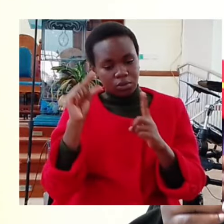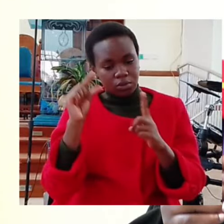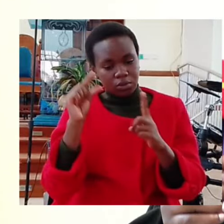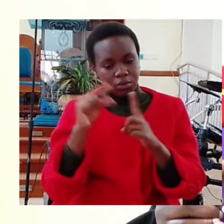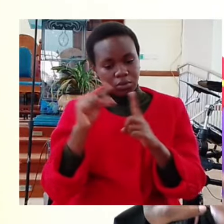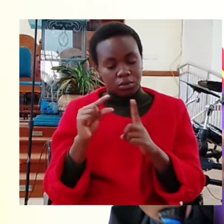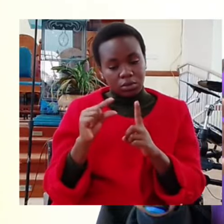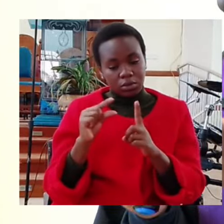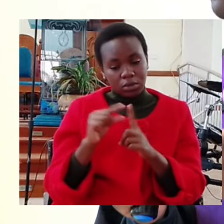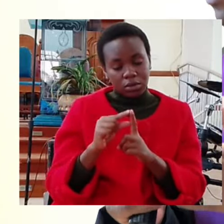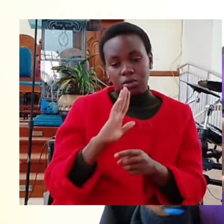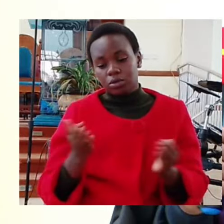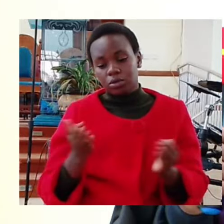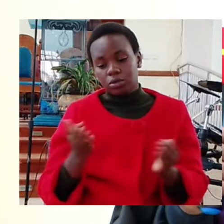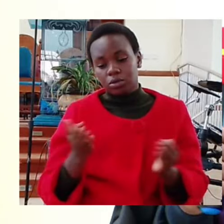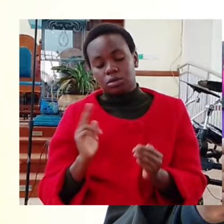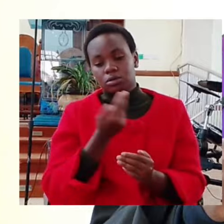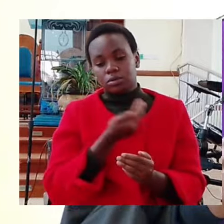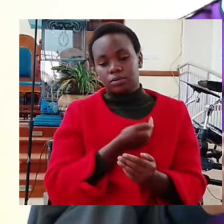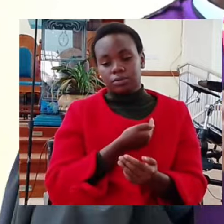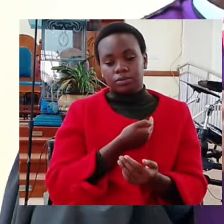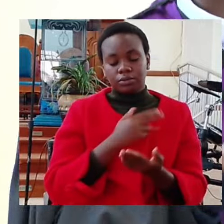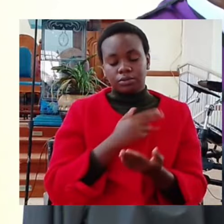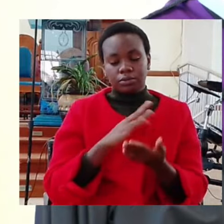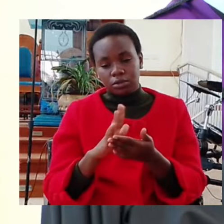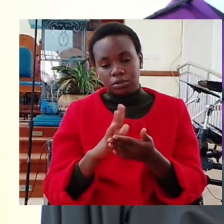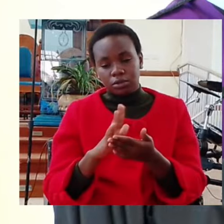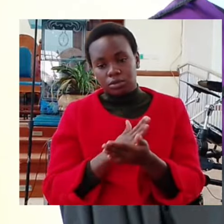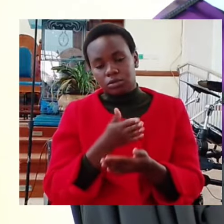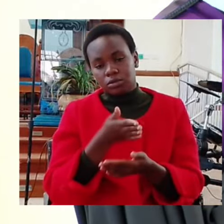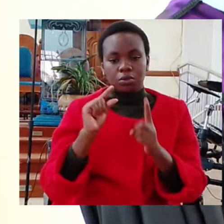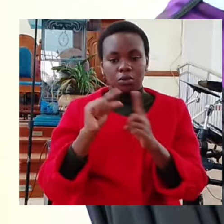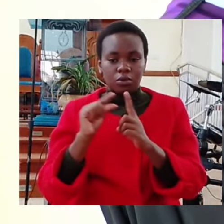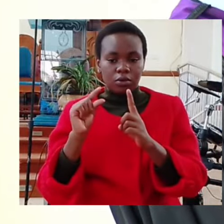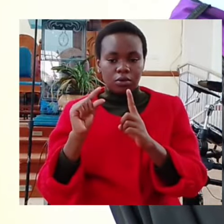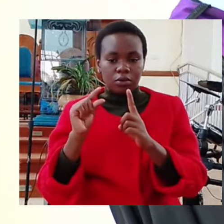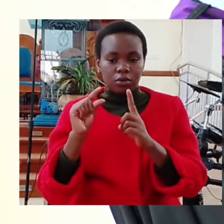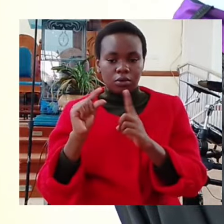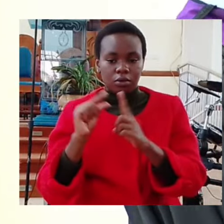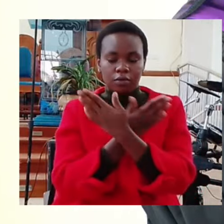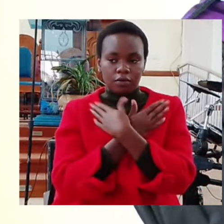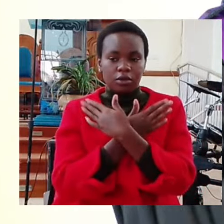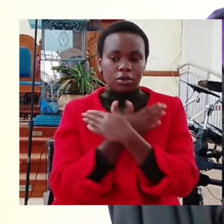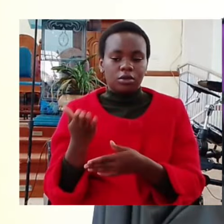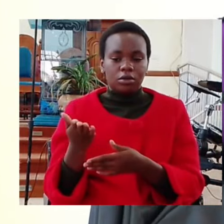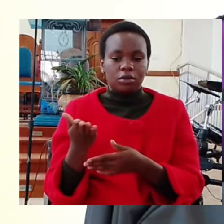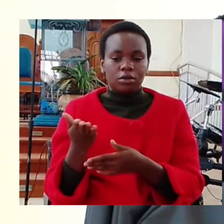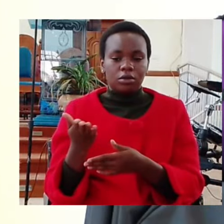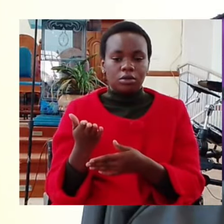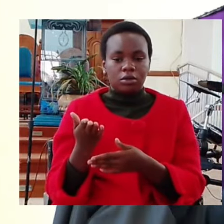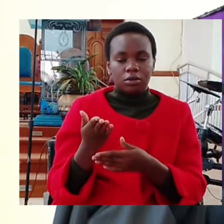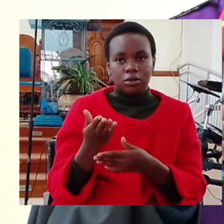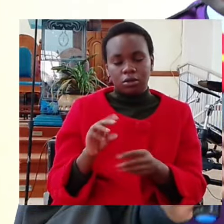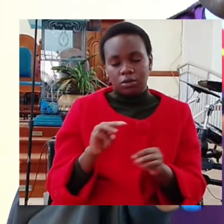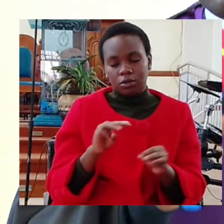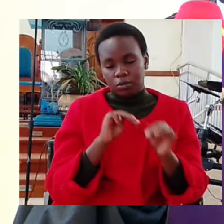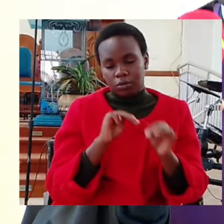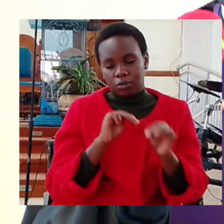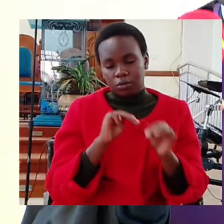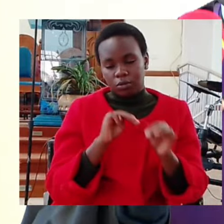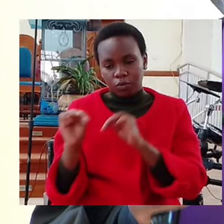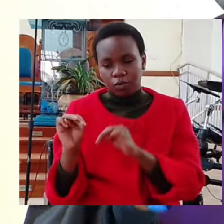us. Share the word of God. Vihe friend yo yaku, orone kato umeta wega inewa agai, oshi